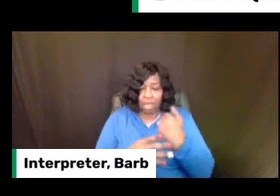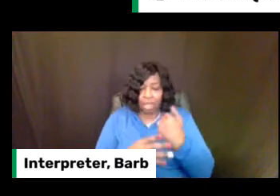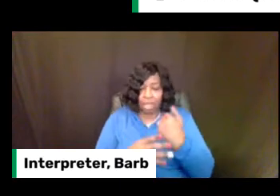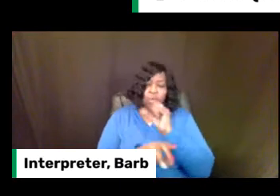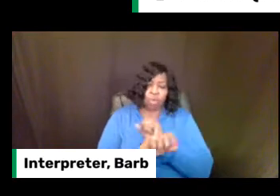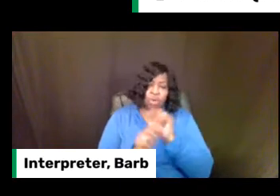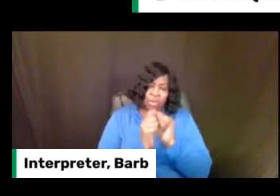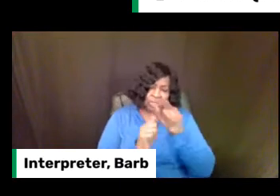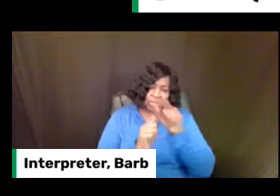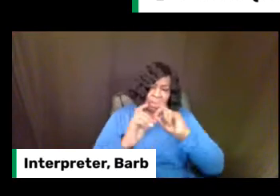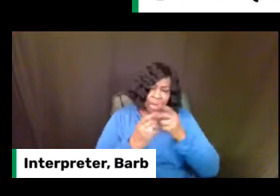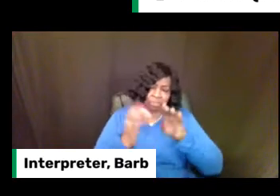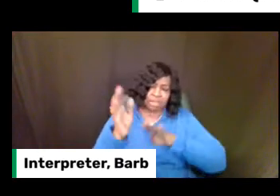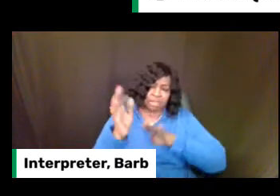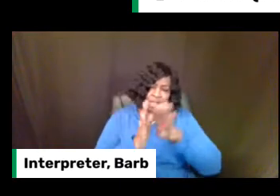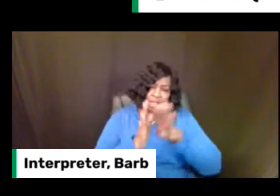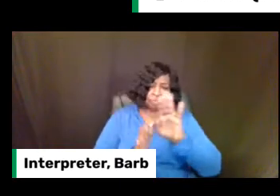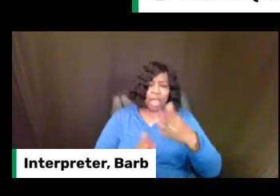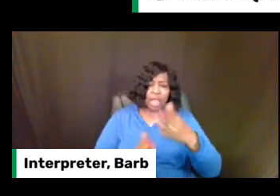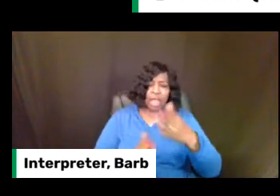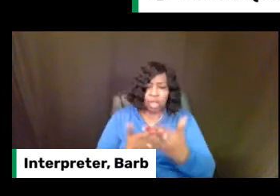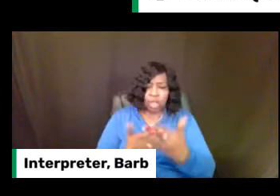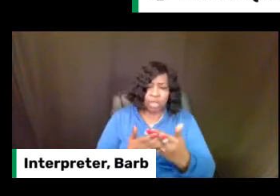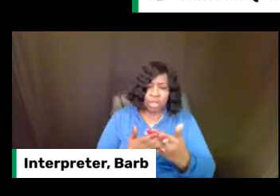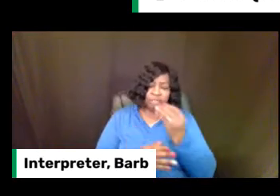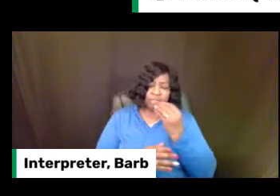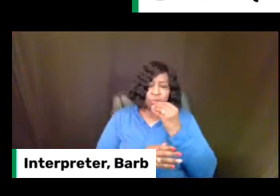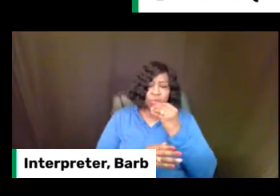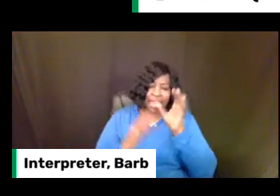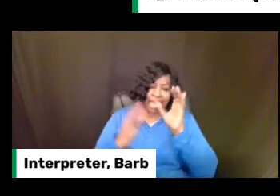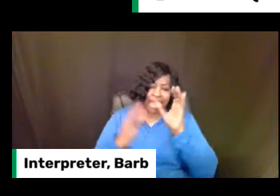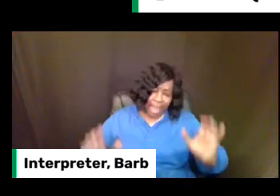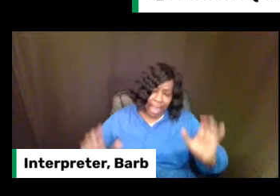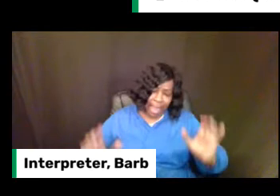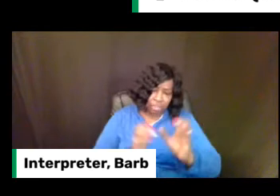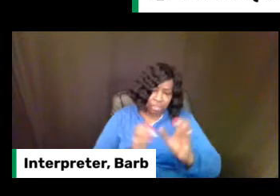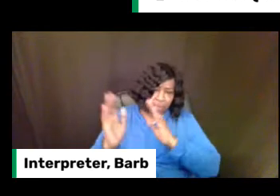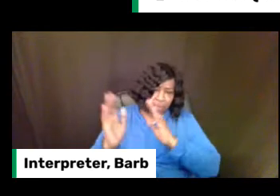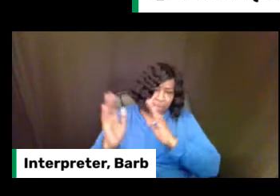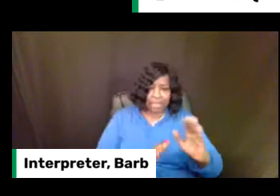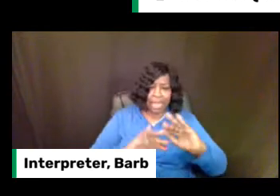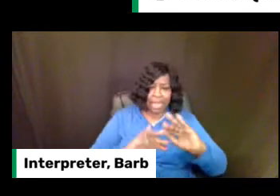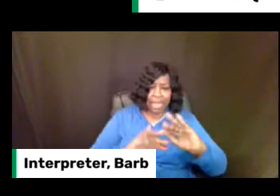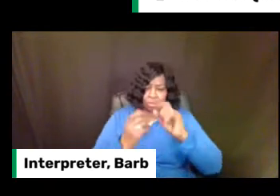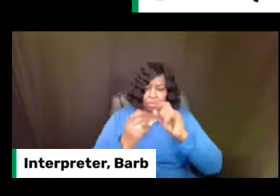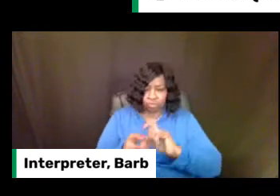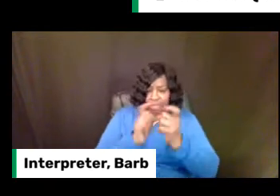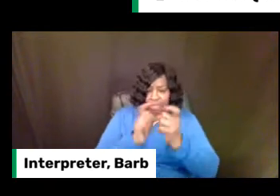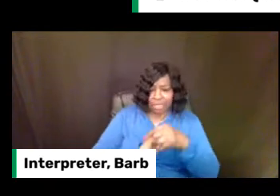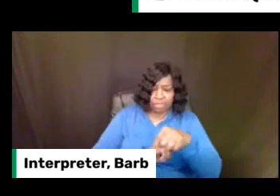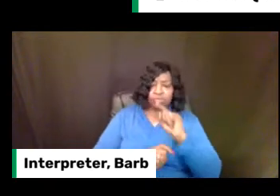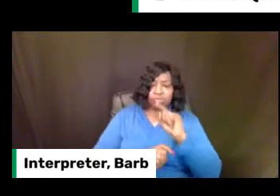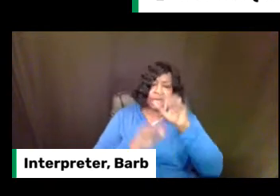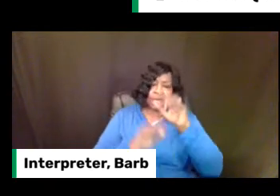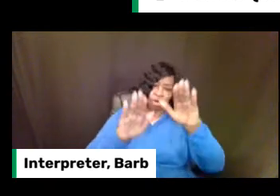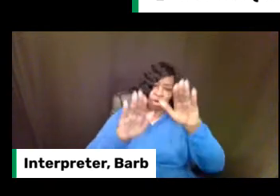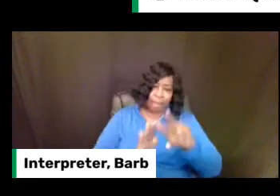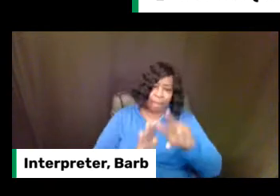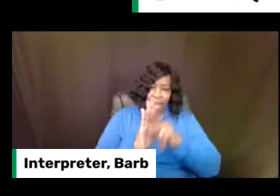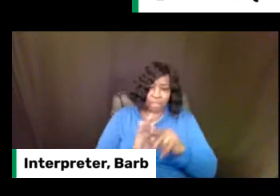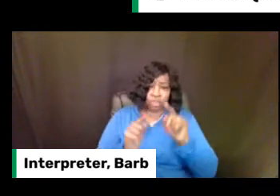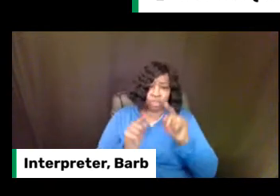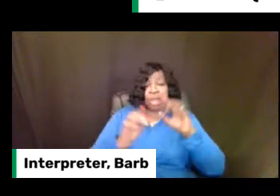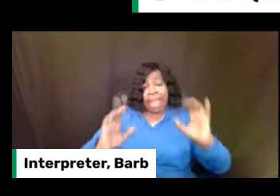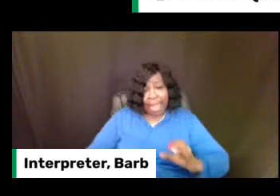to develop their good food action plans, how to translate this really great policy into